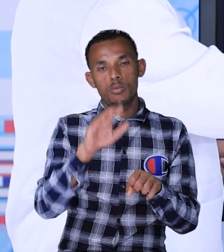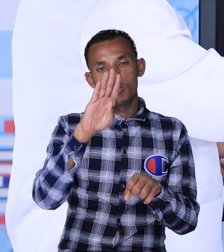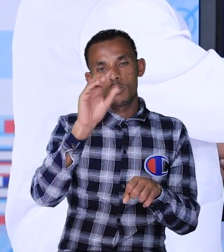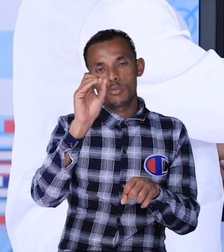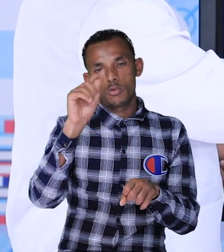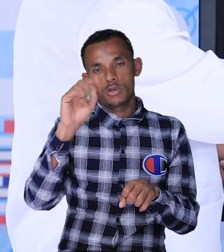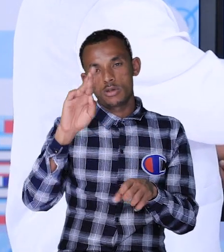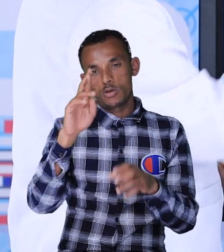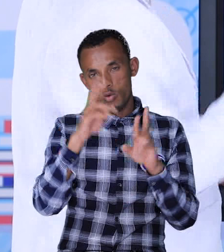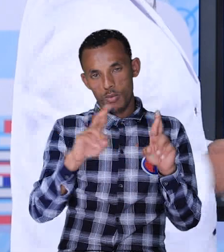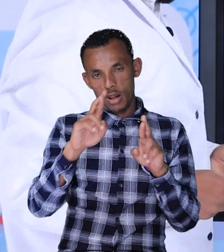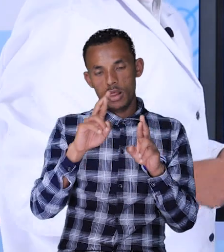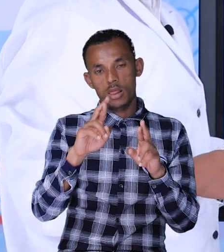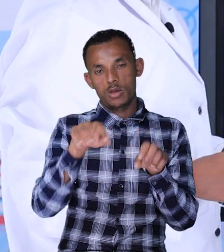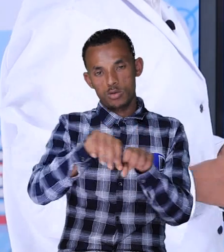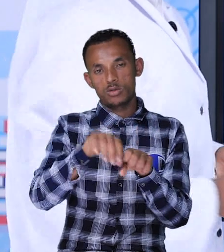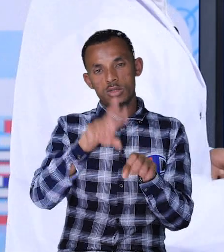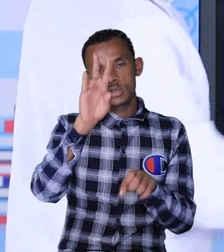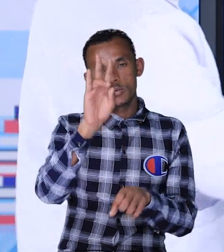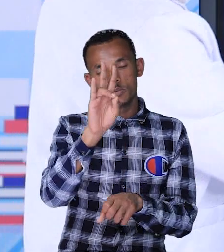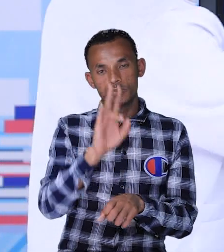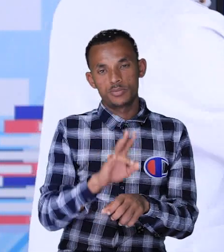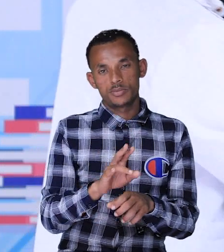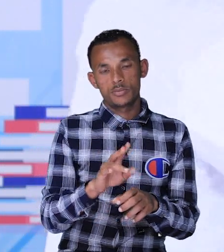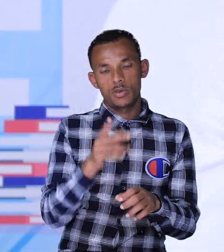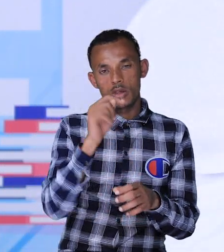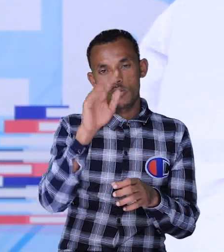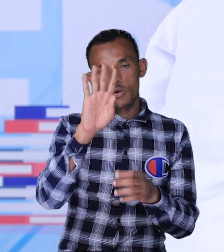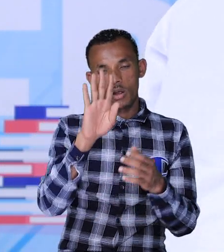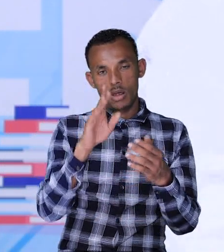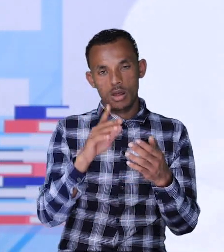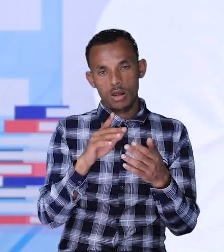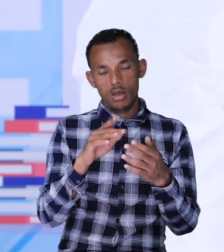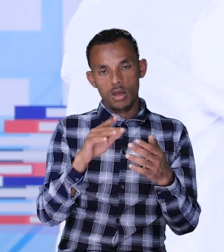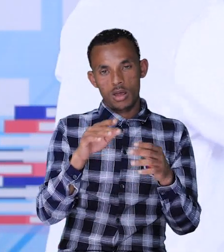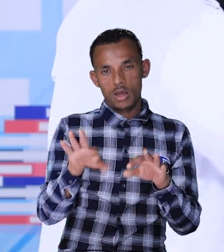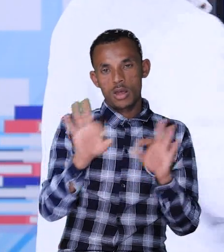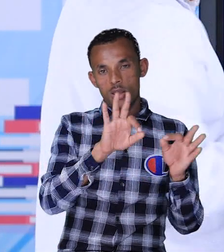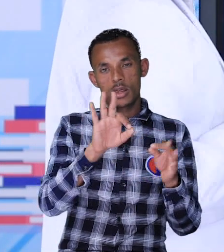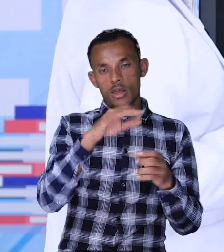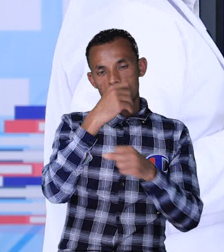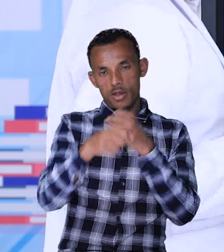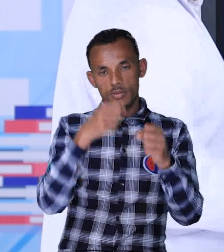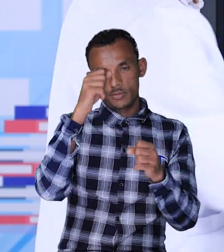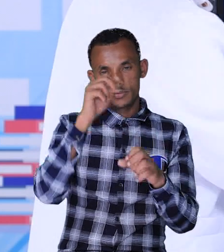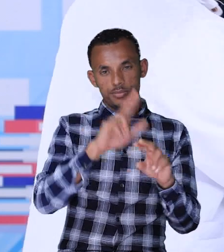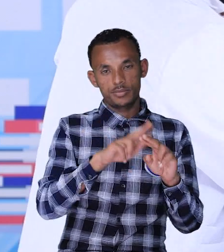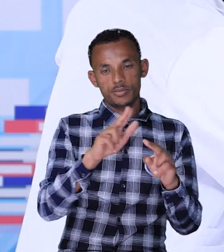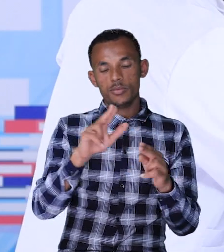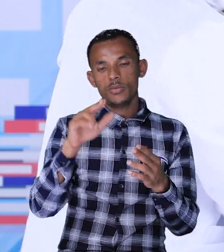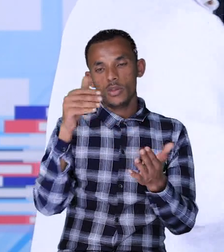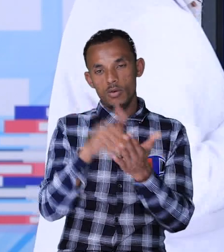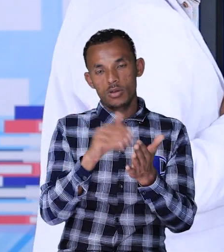shoes produced is 7. So, therefore, here you put the year and the frequency here. So, in